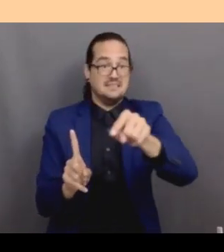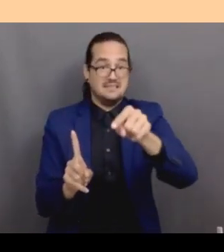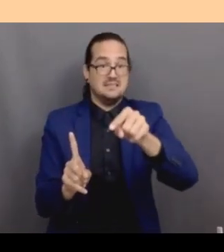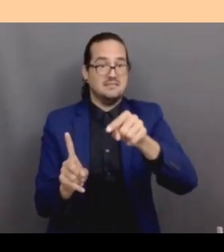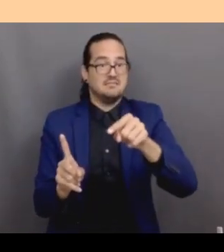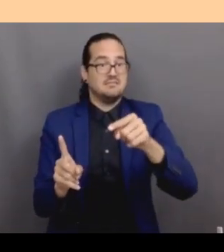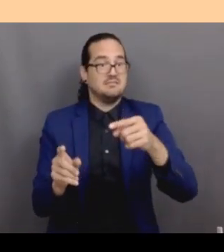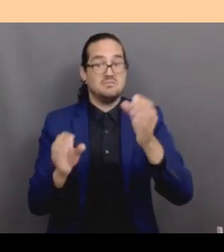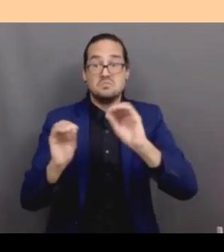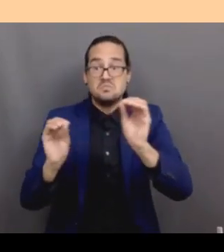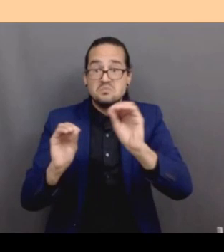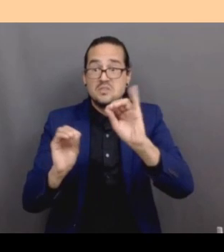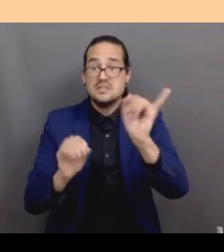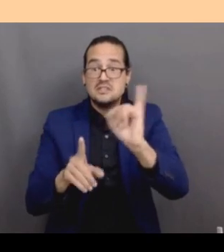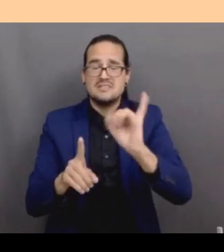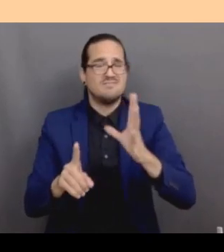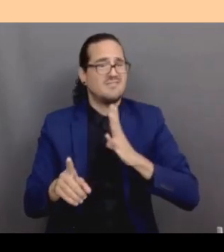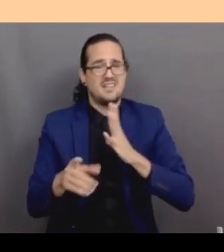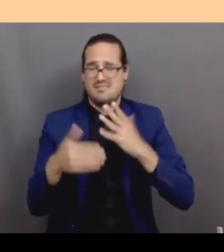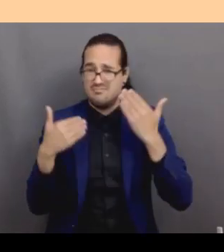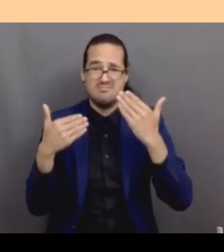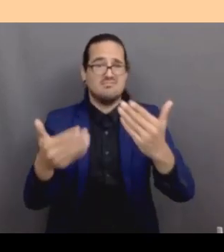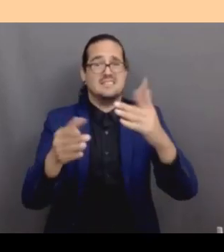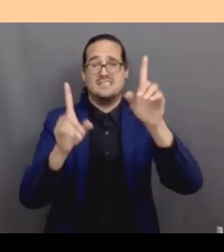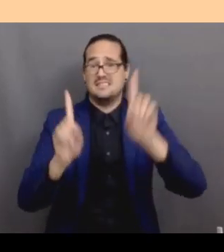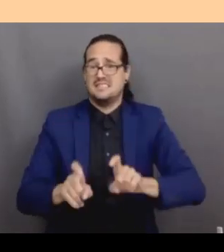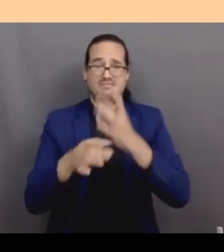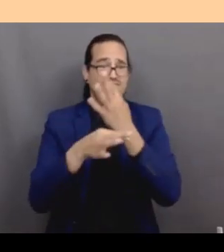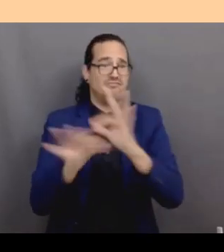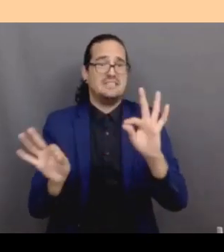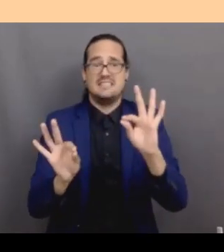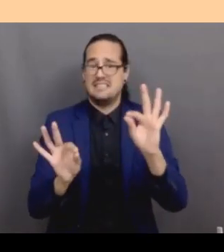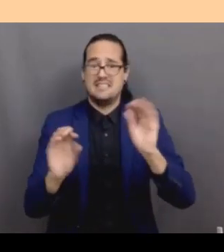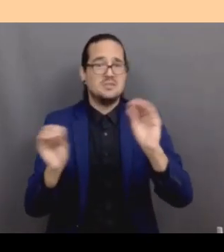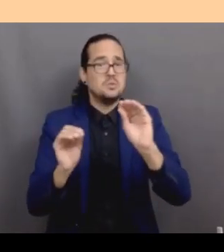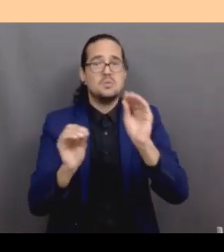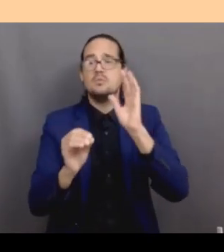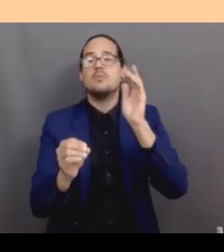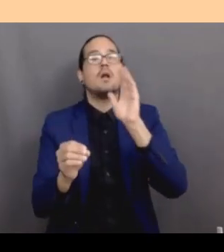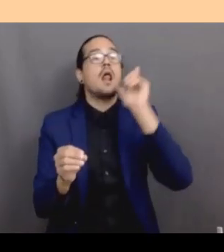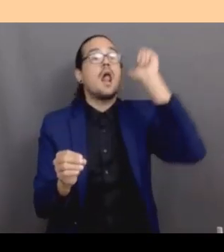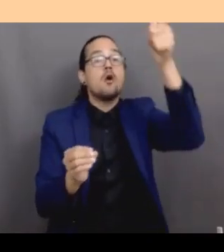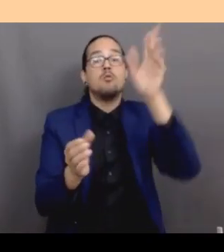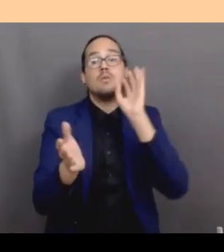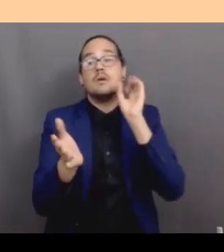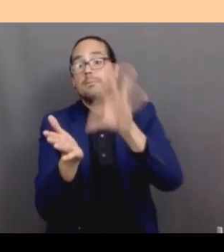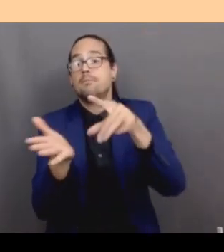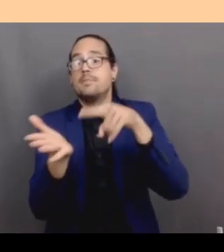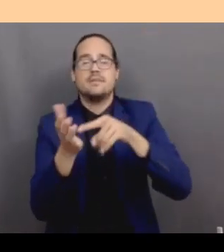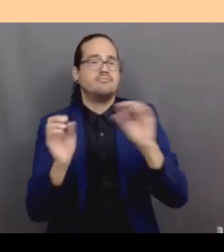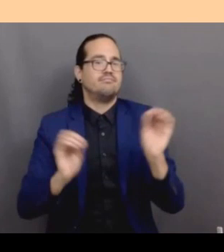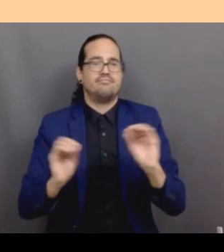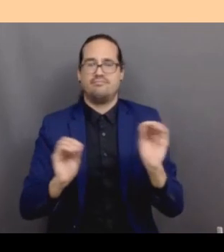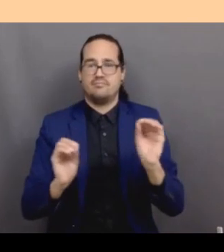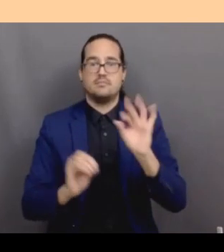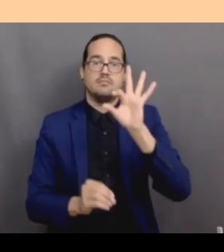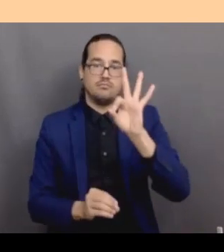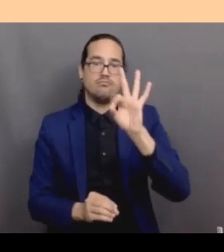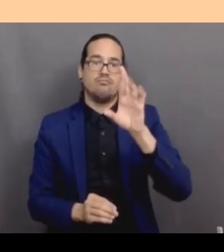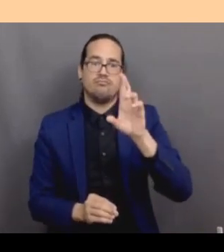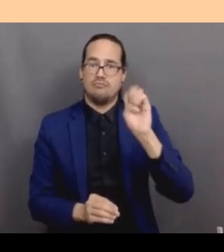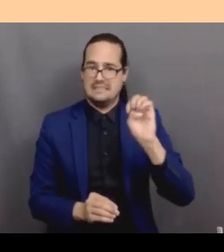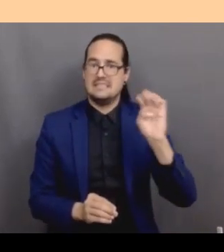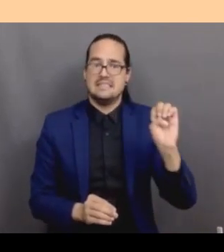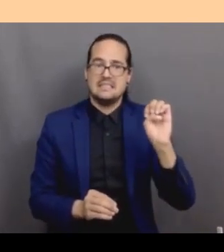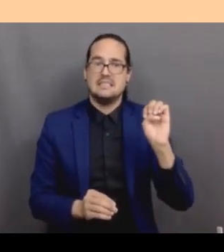not be charged anything and will not be billed for testing. So testing is free for anyone who does not have health insurance in this community.